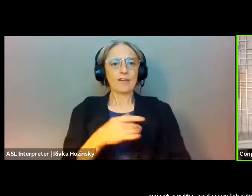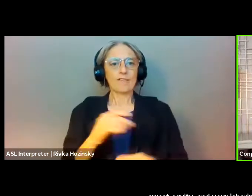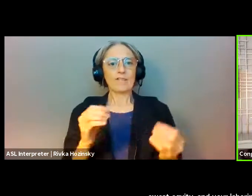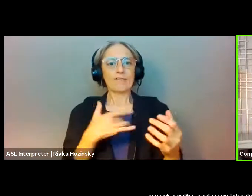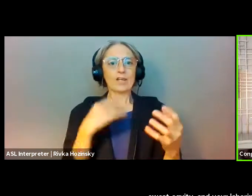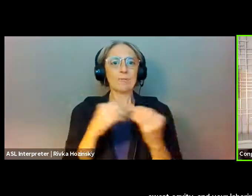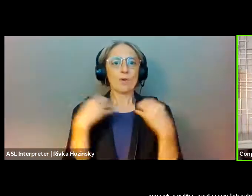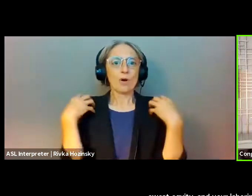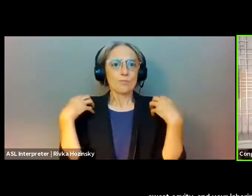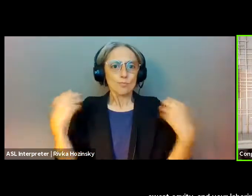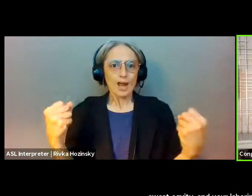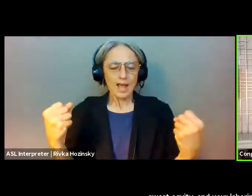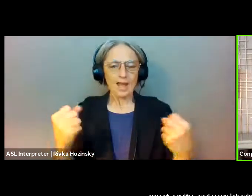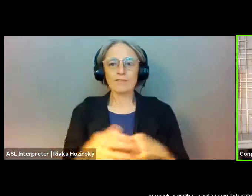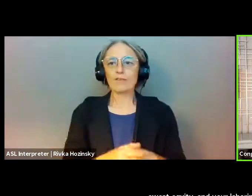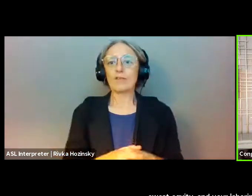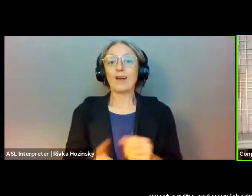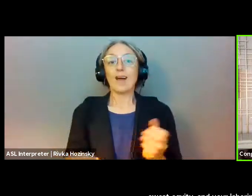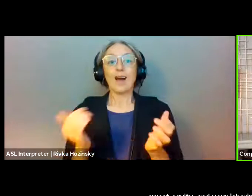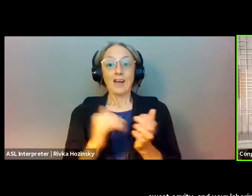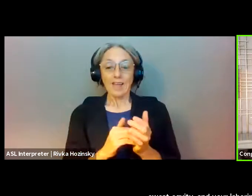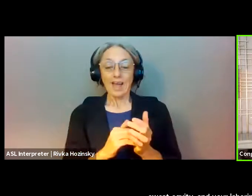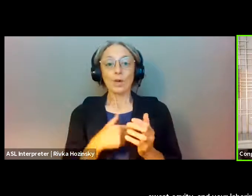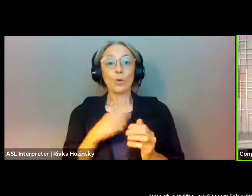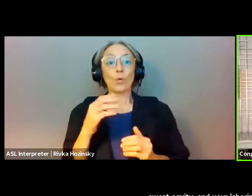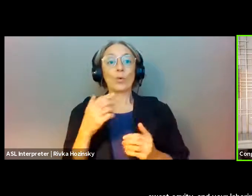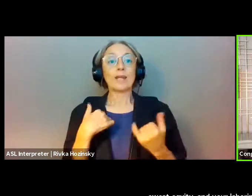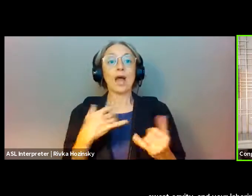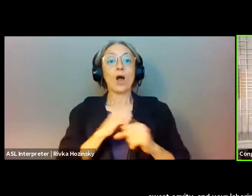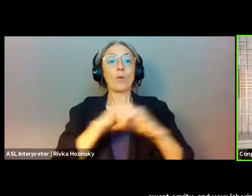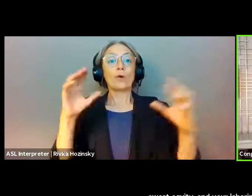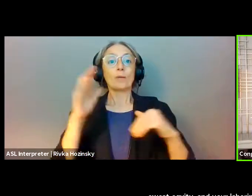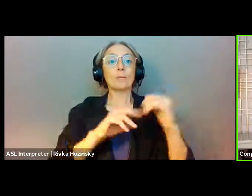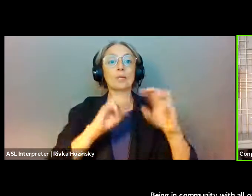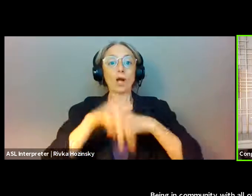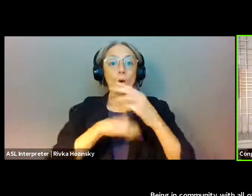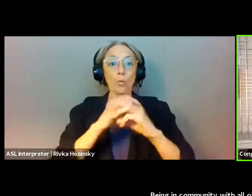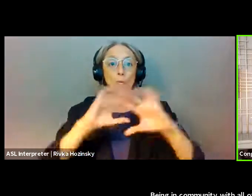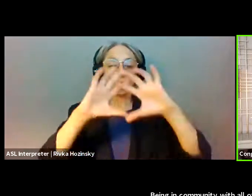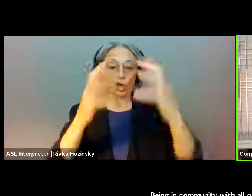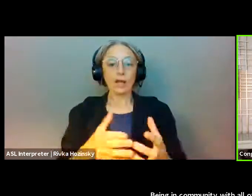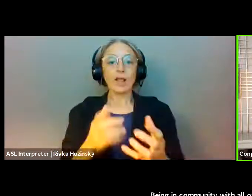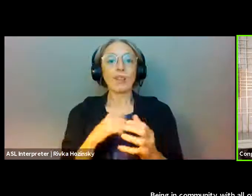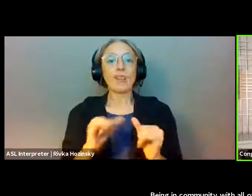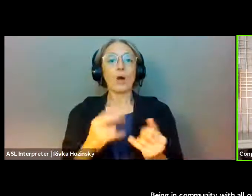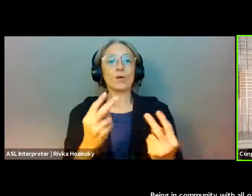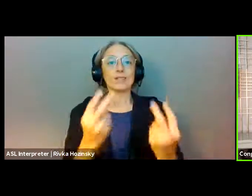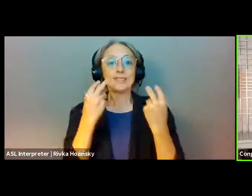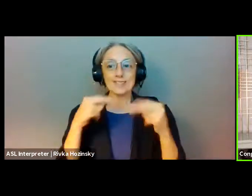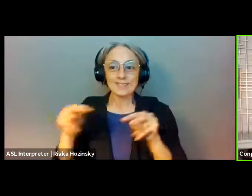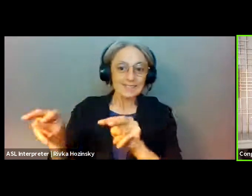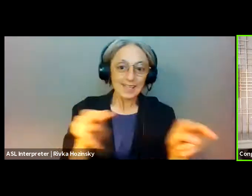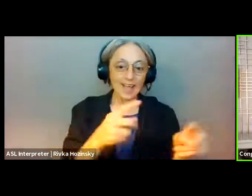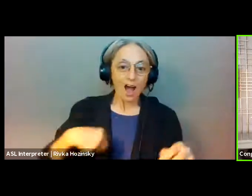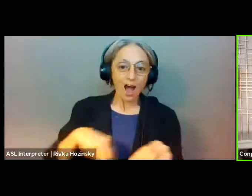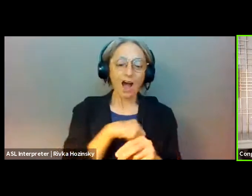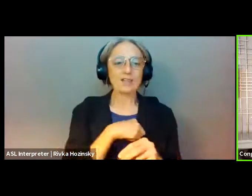that sees us fully. Thank you for what you do every day. And I'll see you on the front